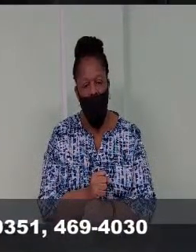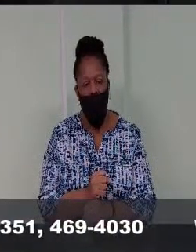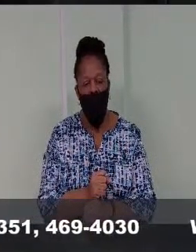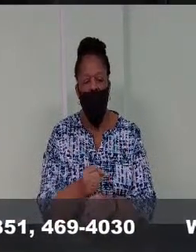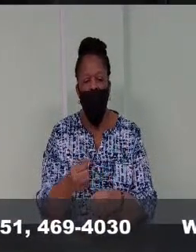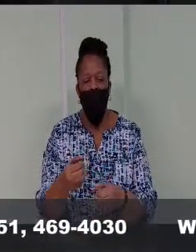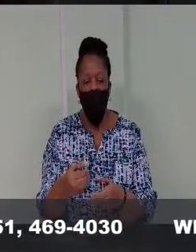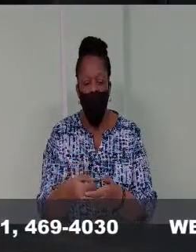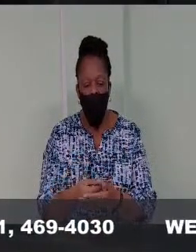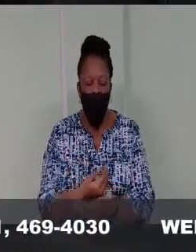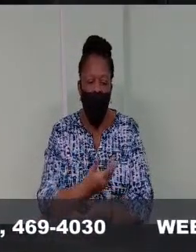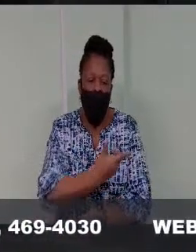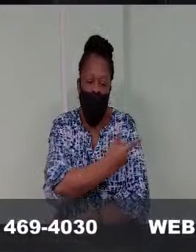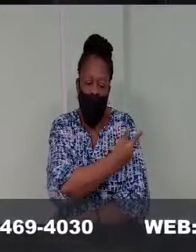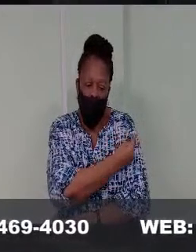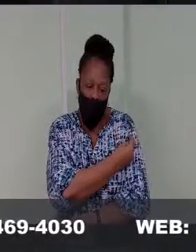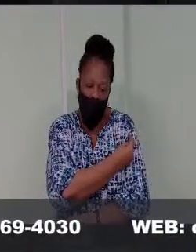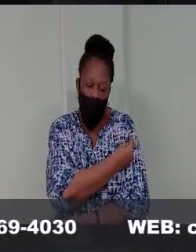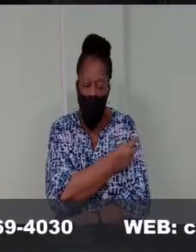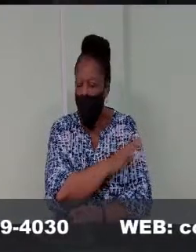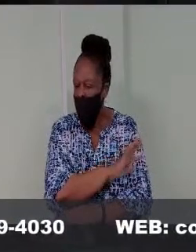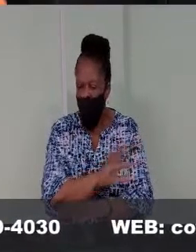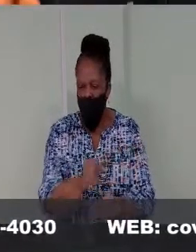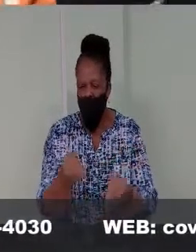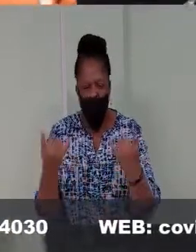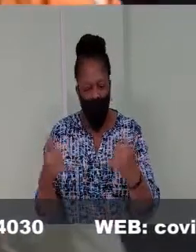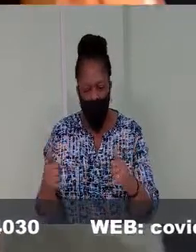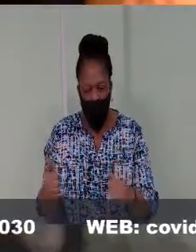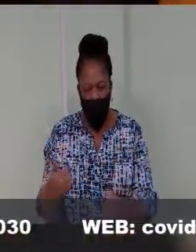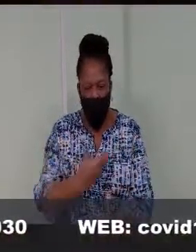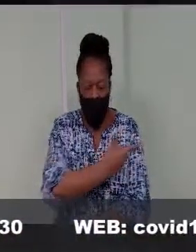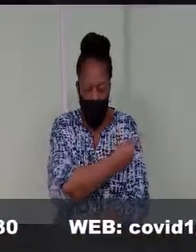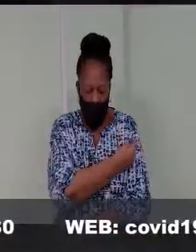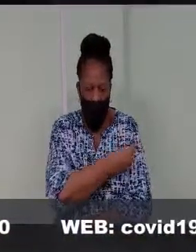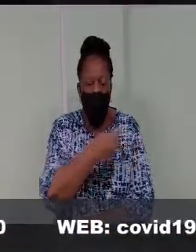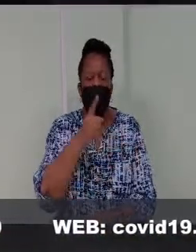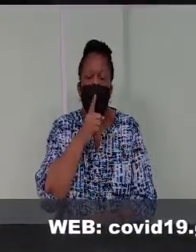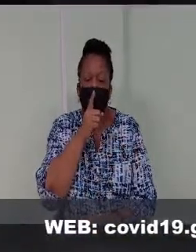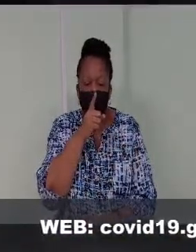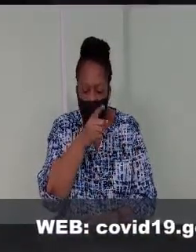vaccine trial? Dr. Wilkinson.